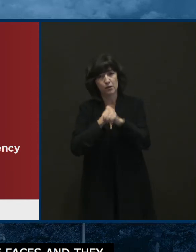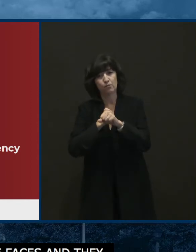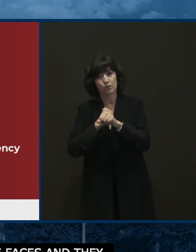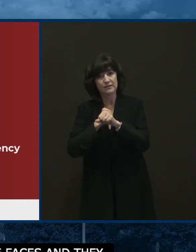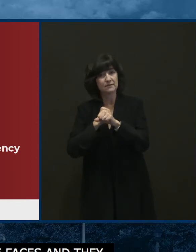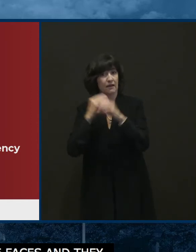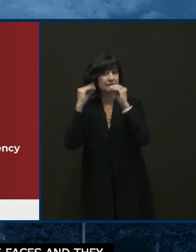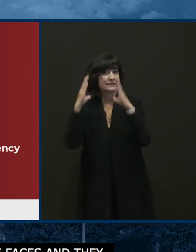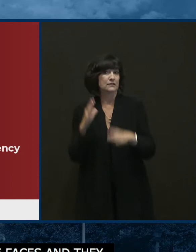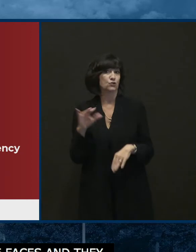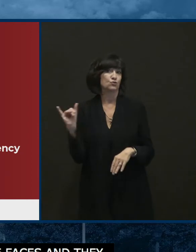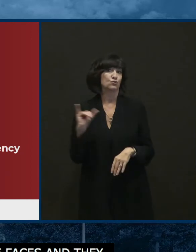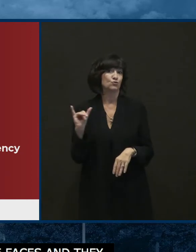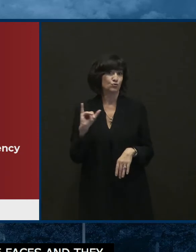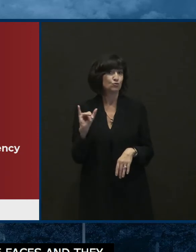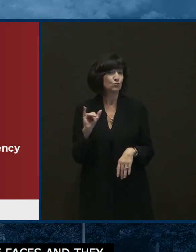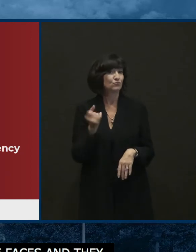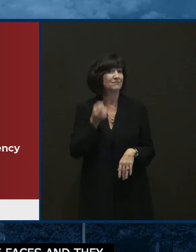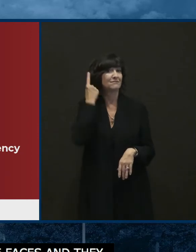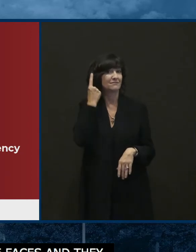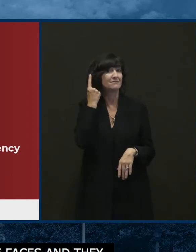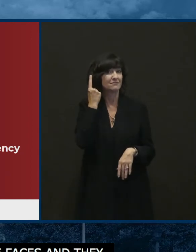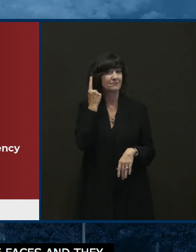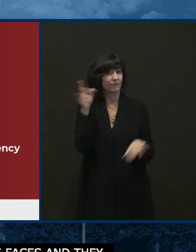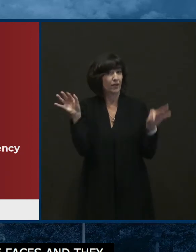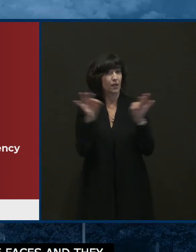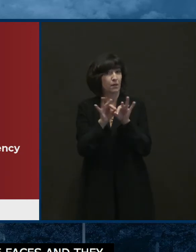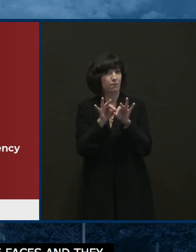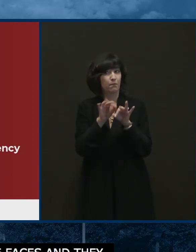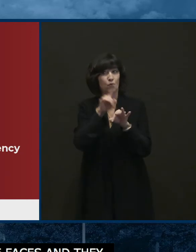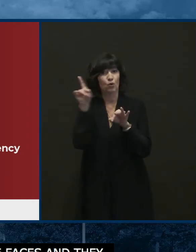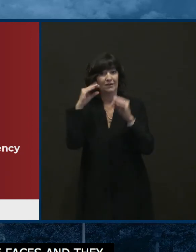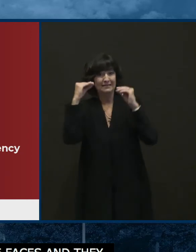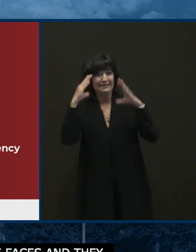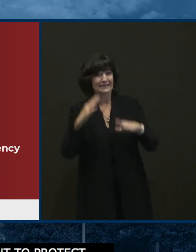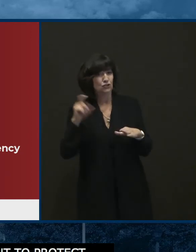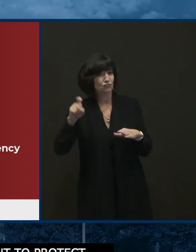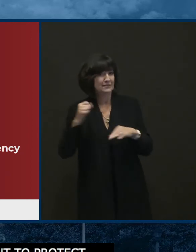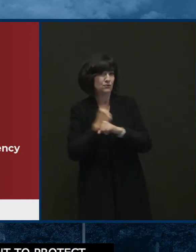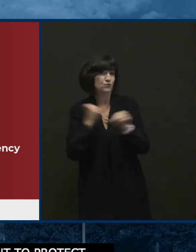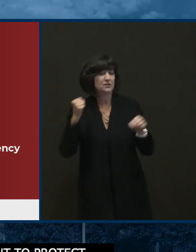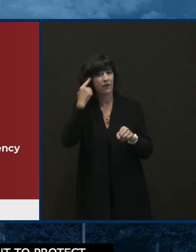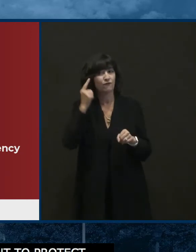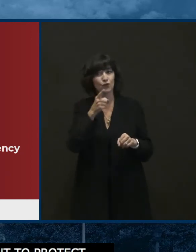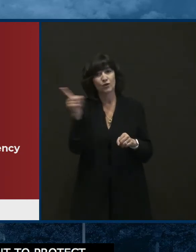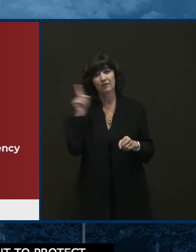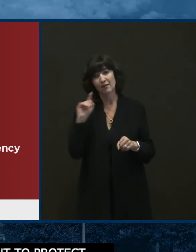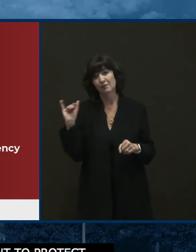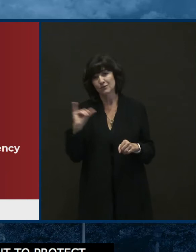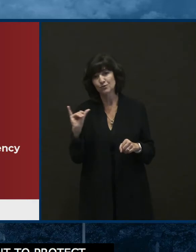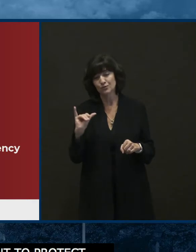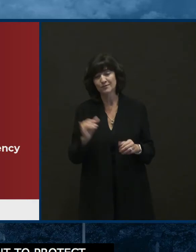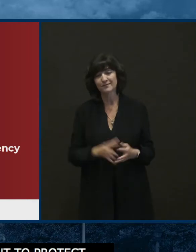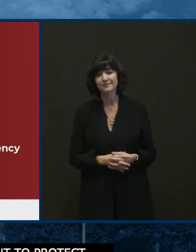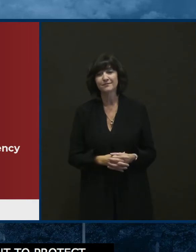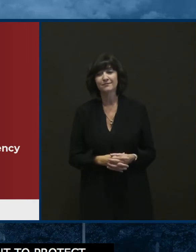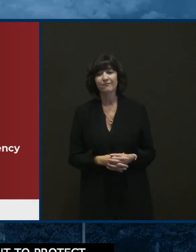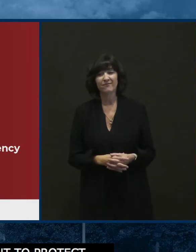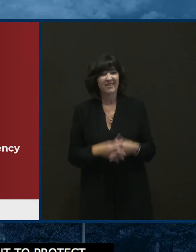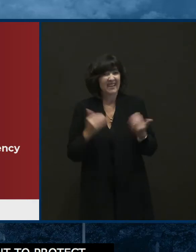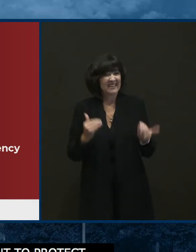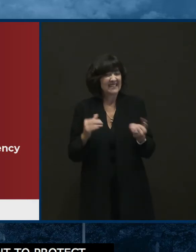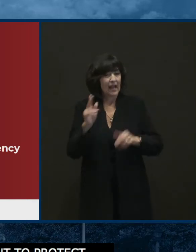about transmission, Dr. Rattay. The other thing that I've heard is as folks get back into kind of this new